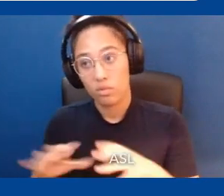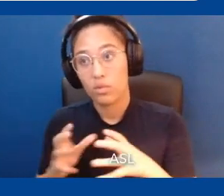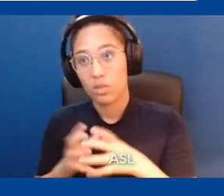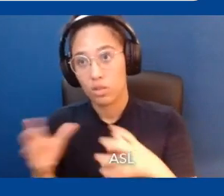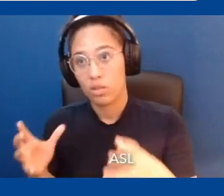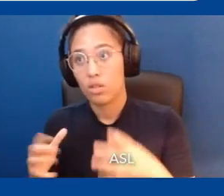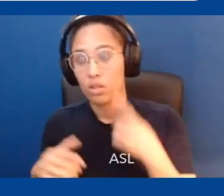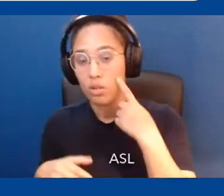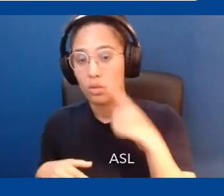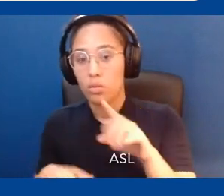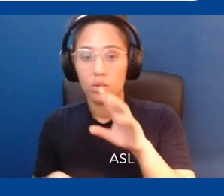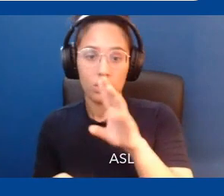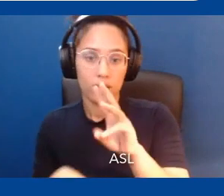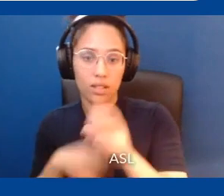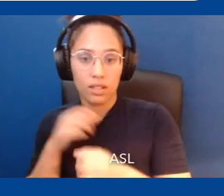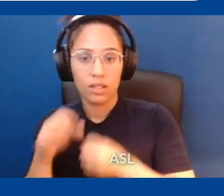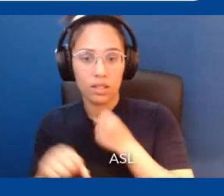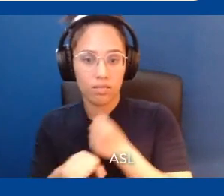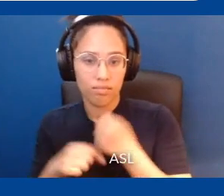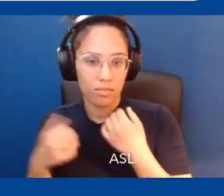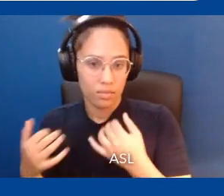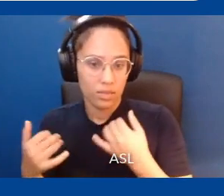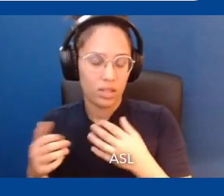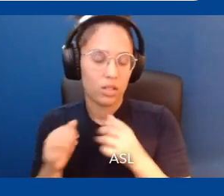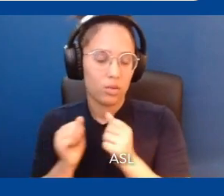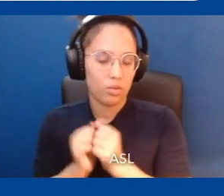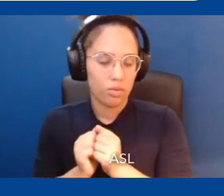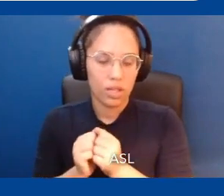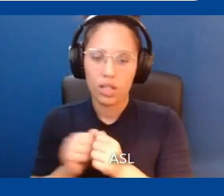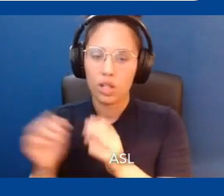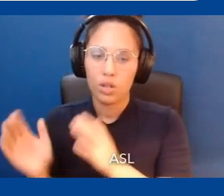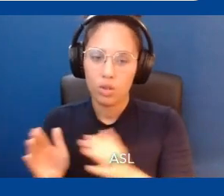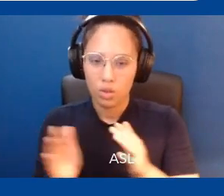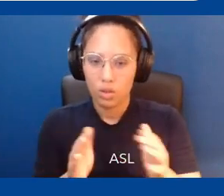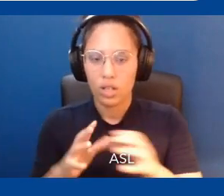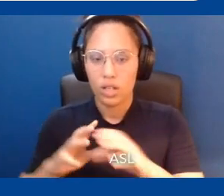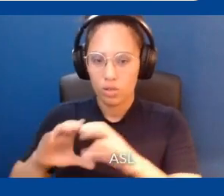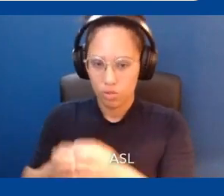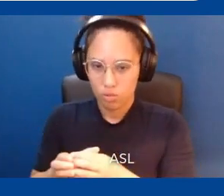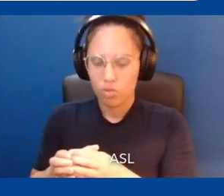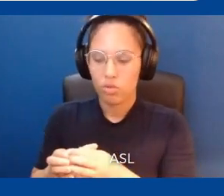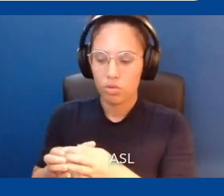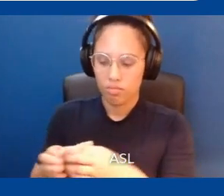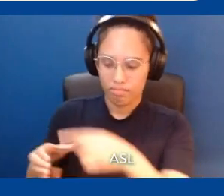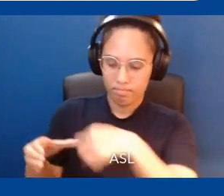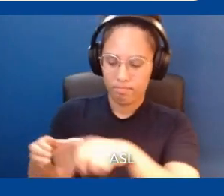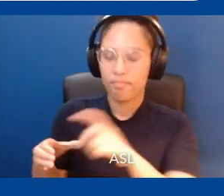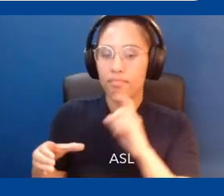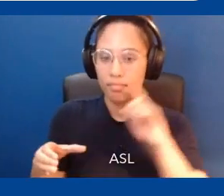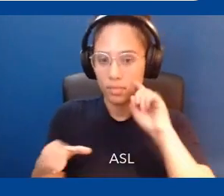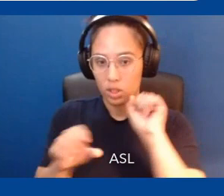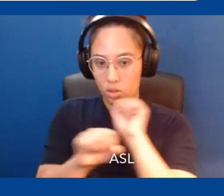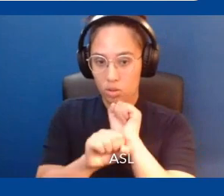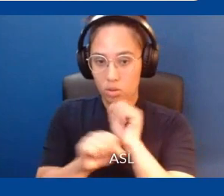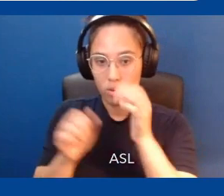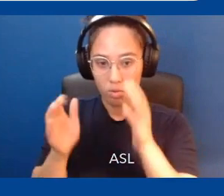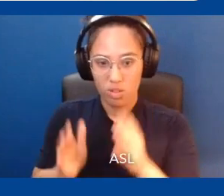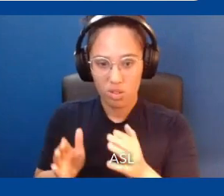an organized group of sex workers. They function as